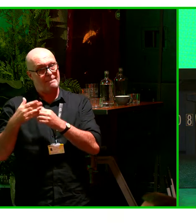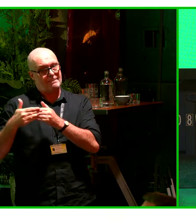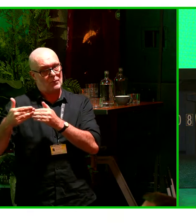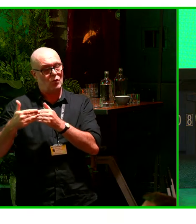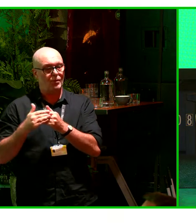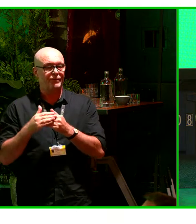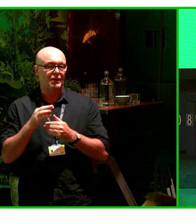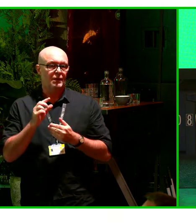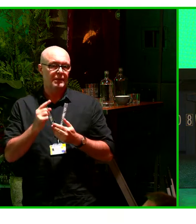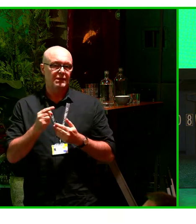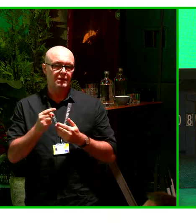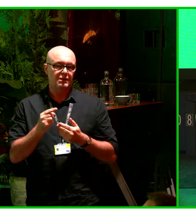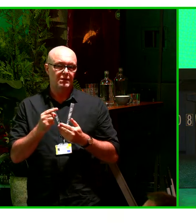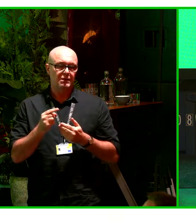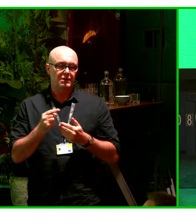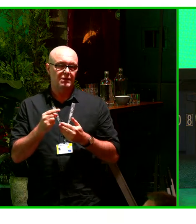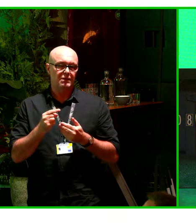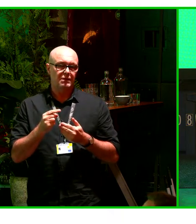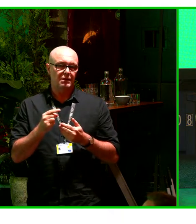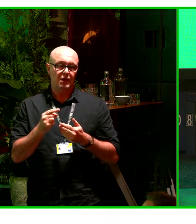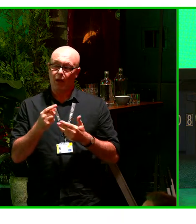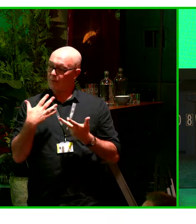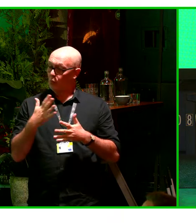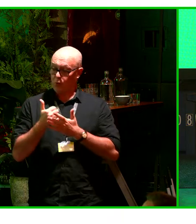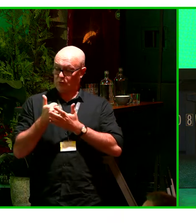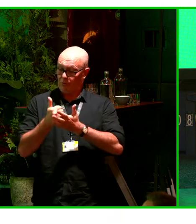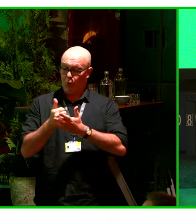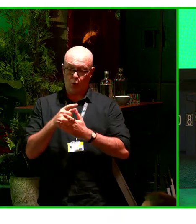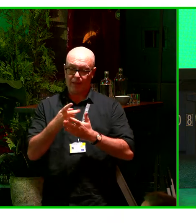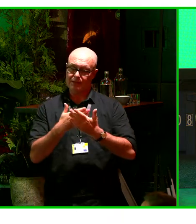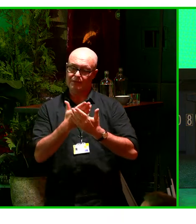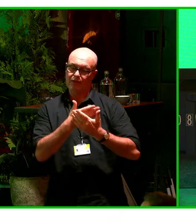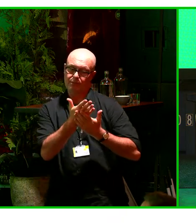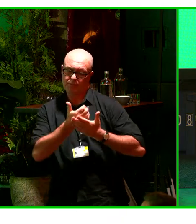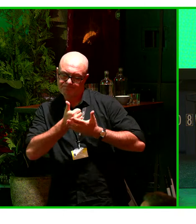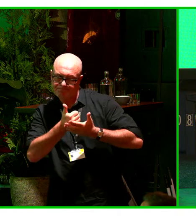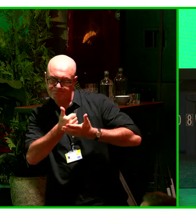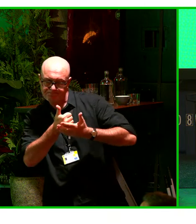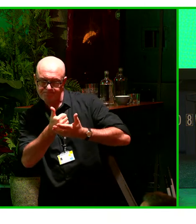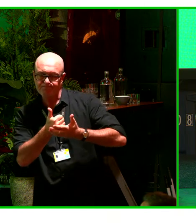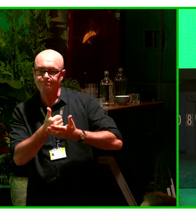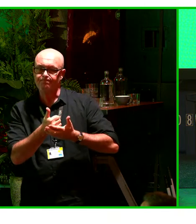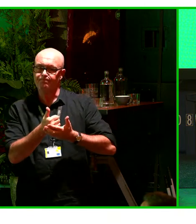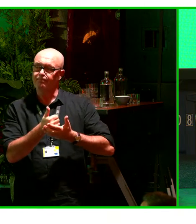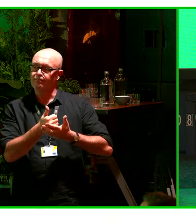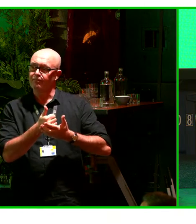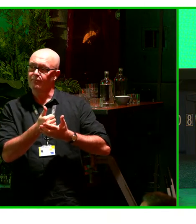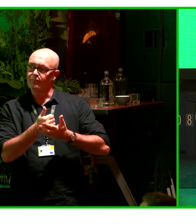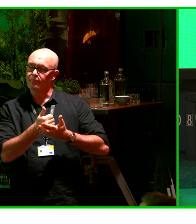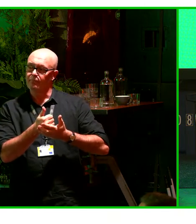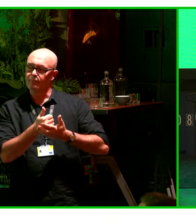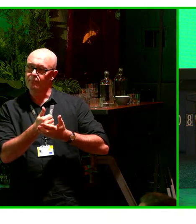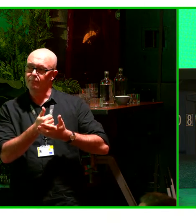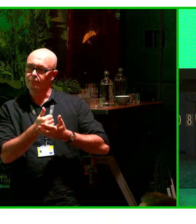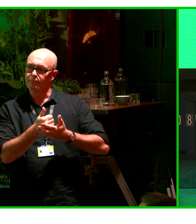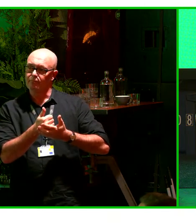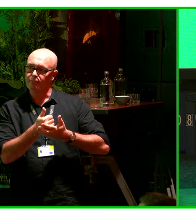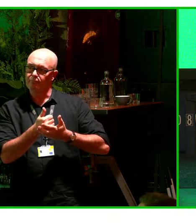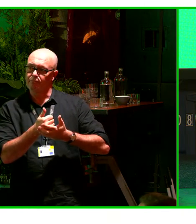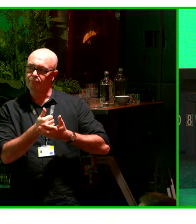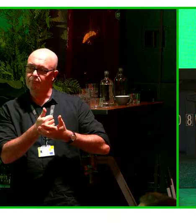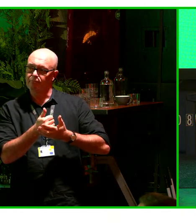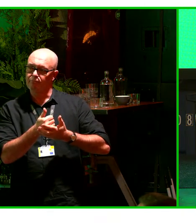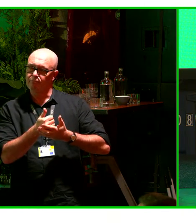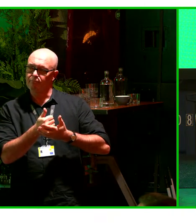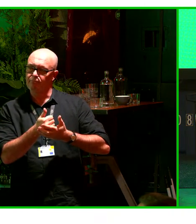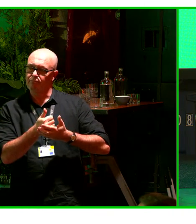but We supported that as a development, and to the left, Alex will talk about it, is the first,